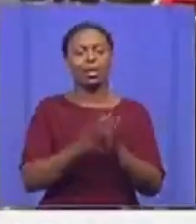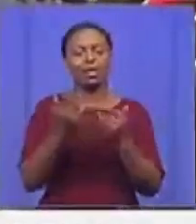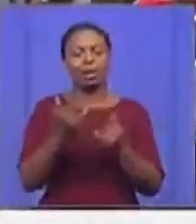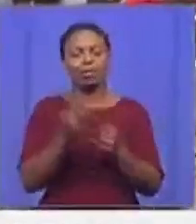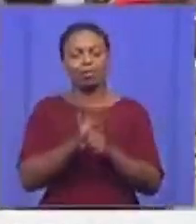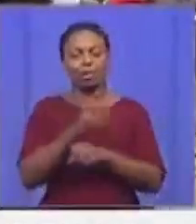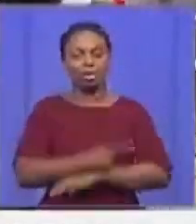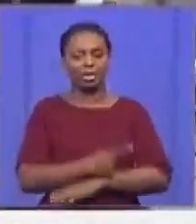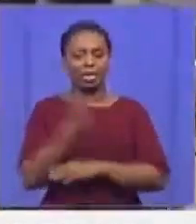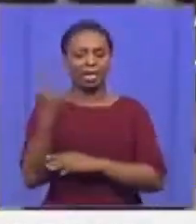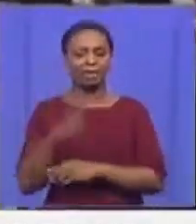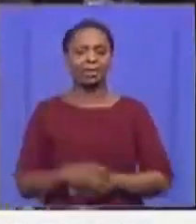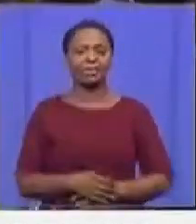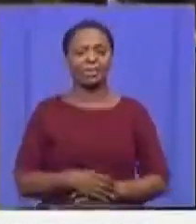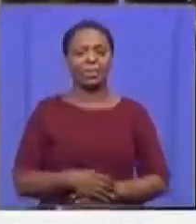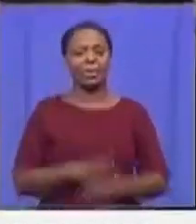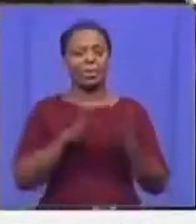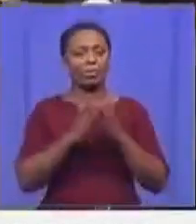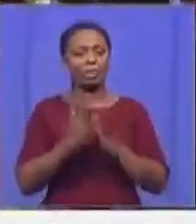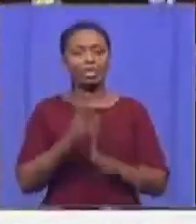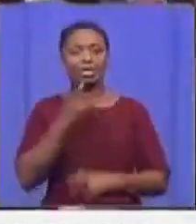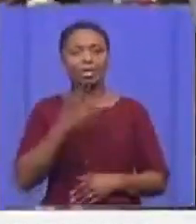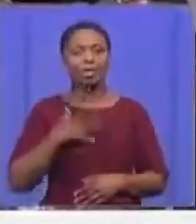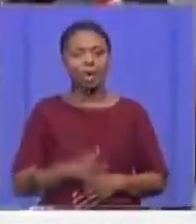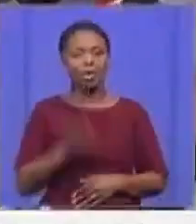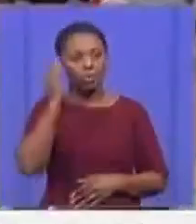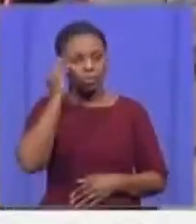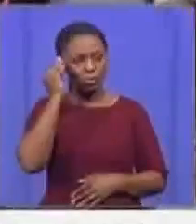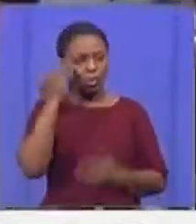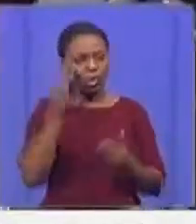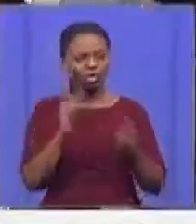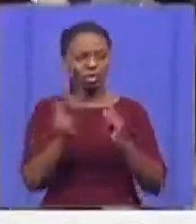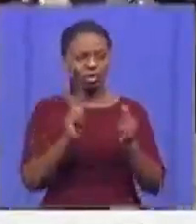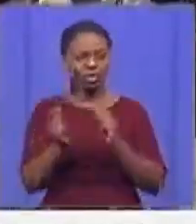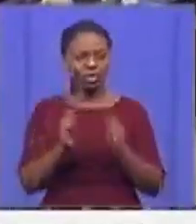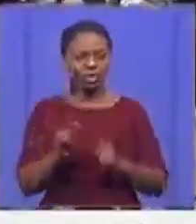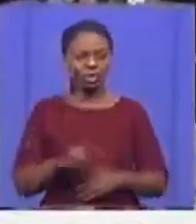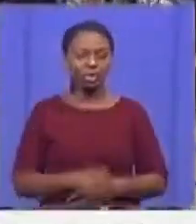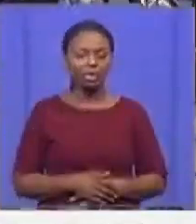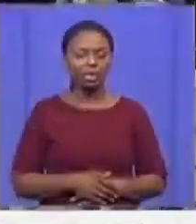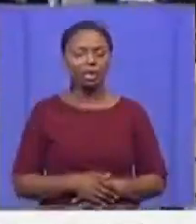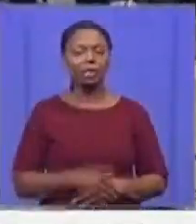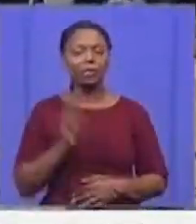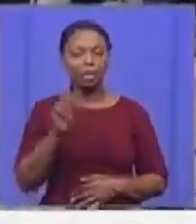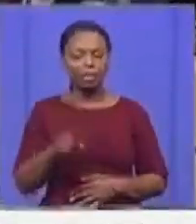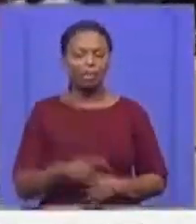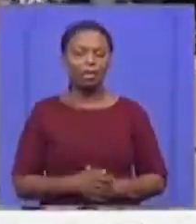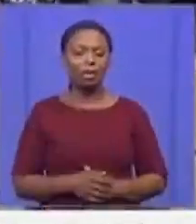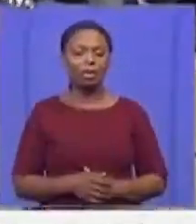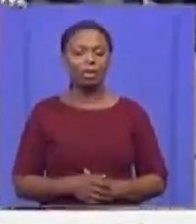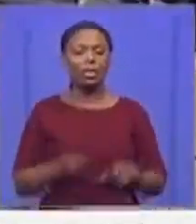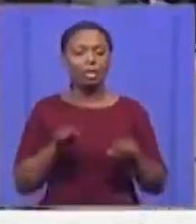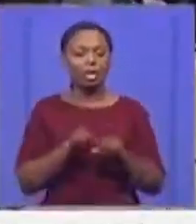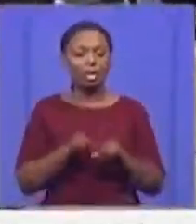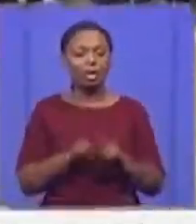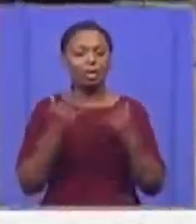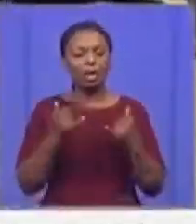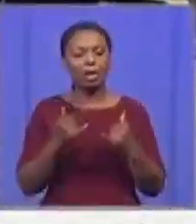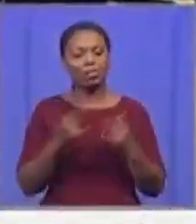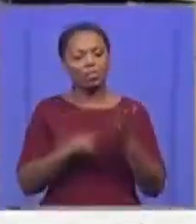14. Badiri ba batla go itse ka tsela e diphetogo di tlileng go dirwa ka gone. Ka fa go jelengwe, mothapi le mositse